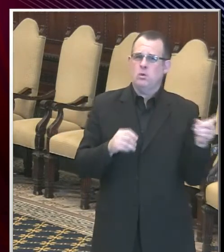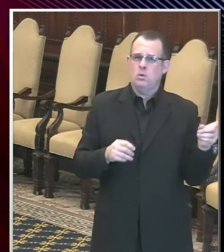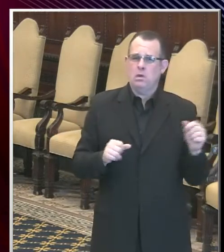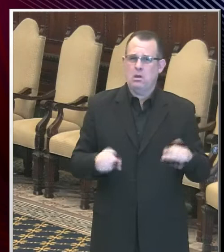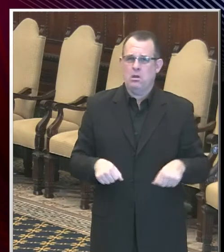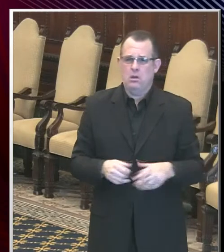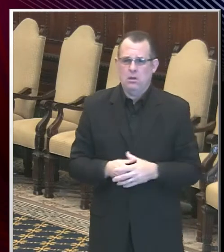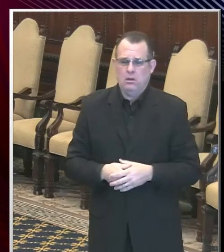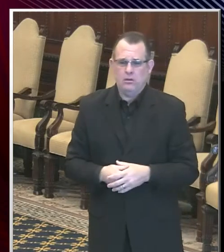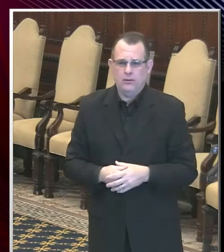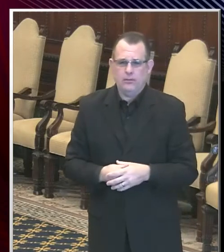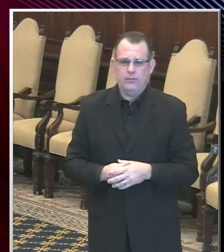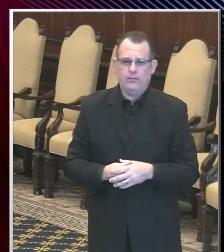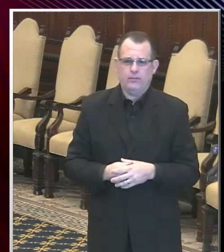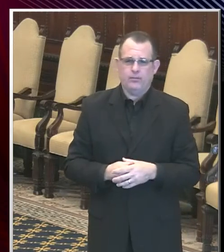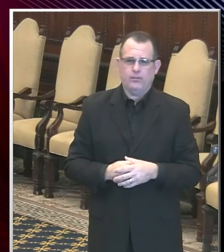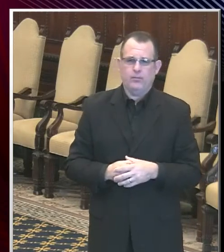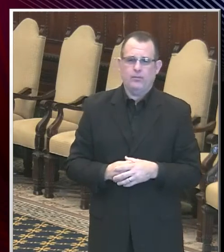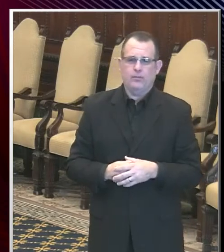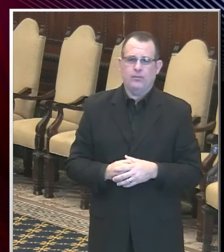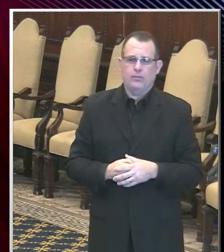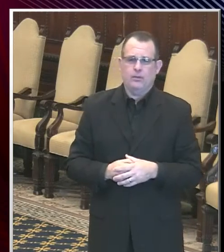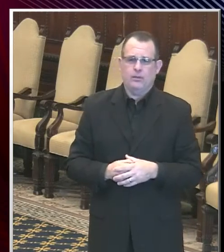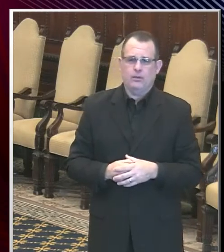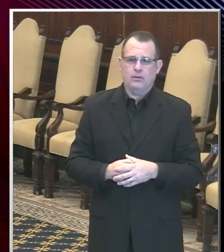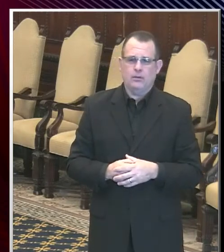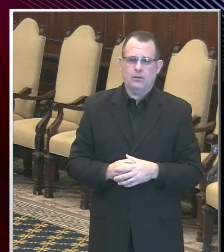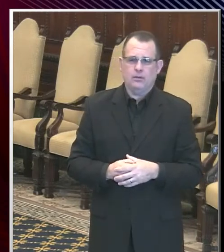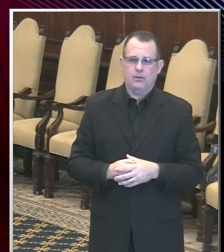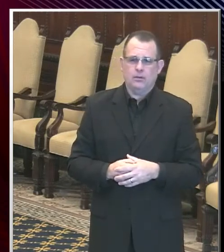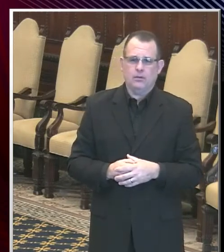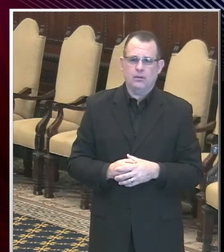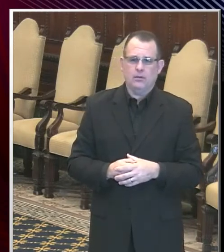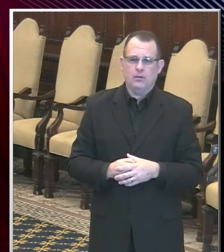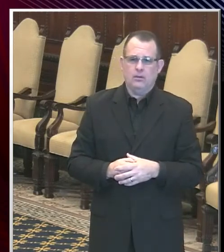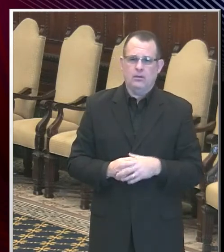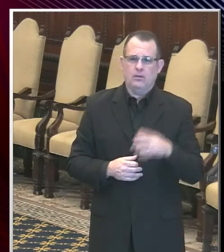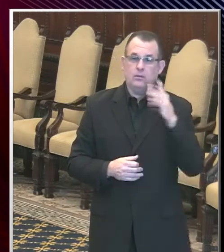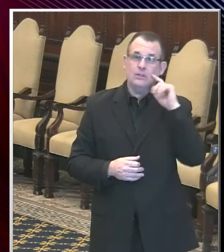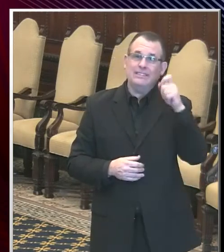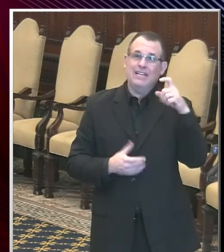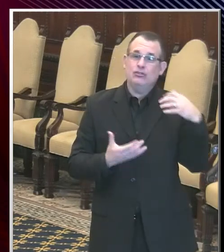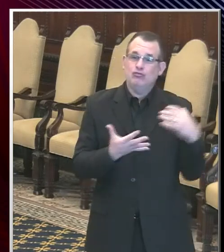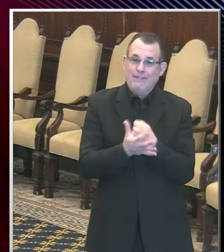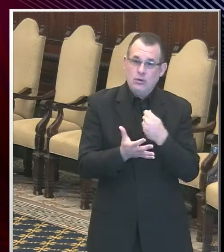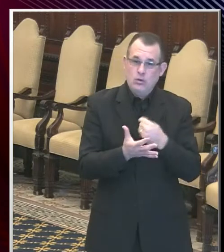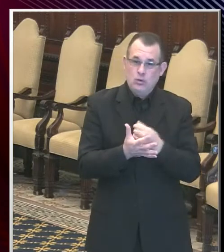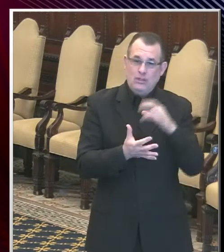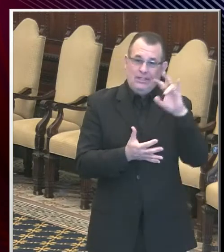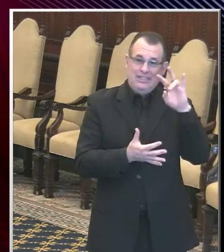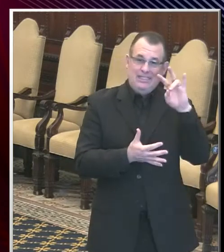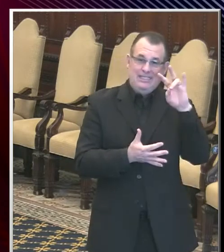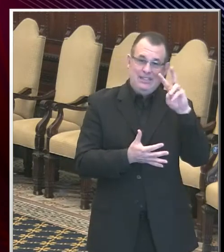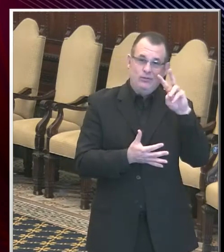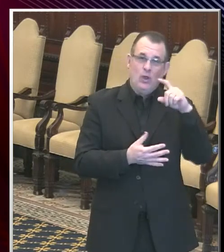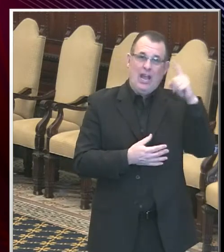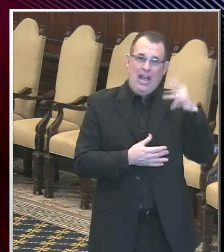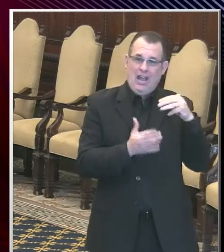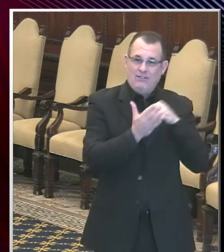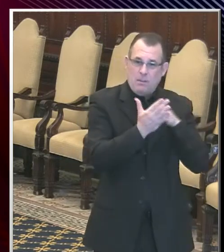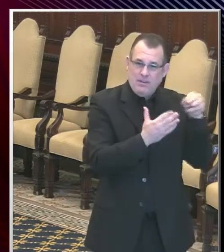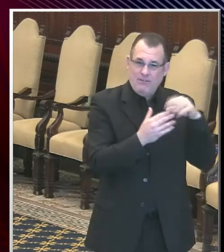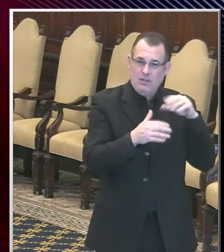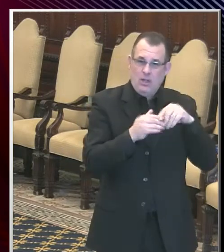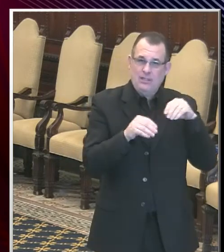Yeah, and in 21, the tax is projected to be about $72.5 million. Which